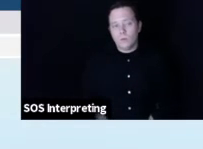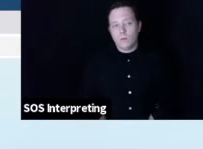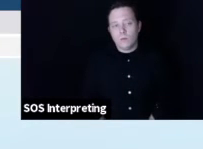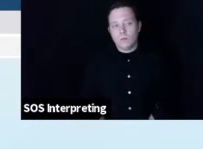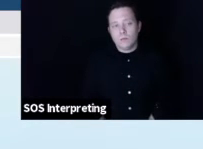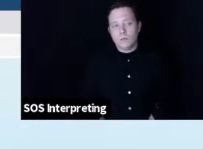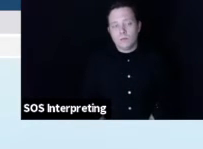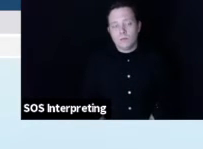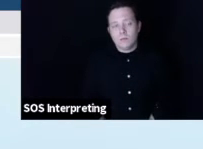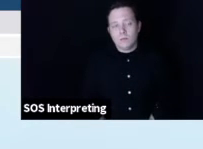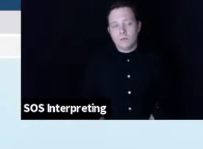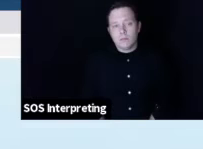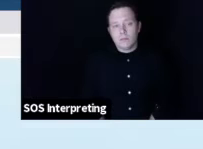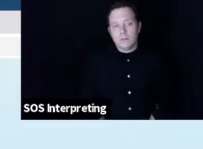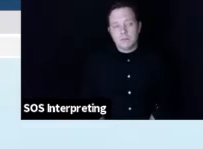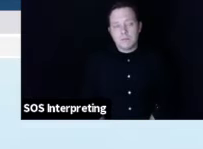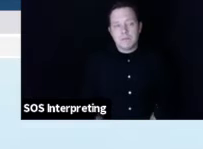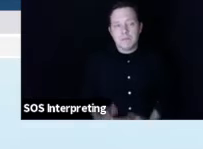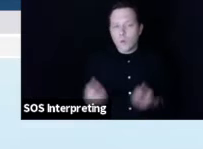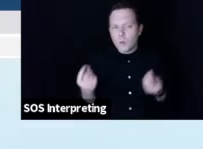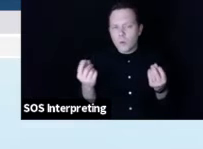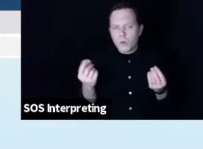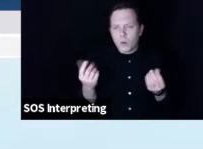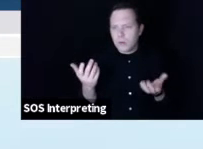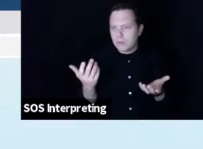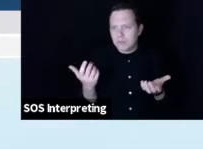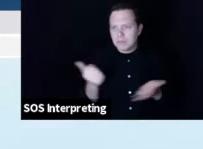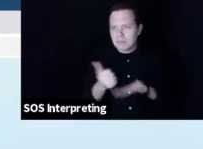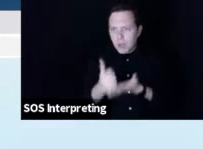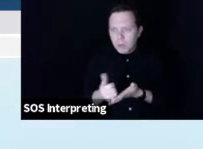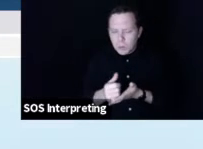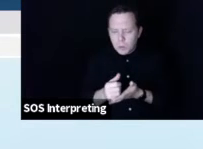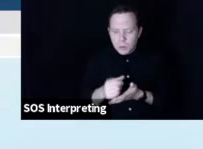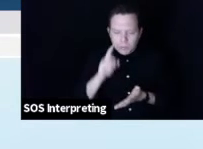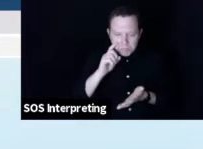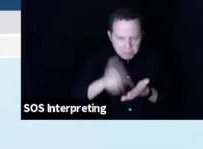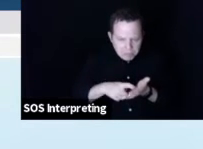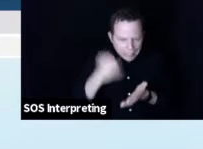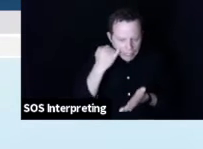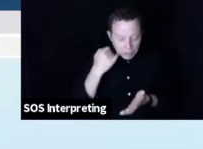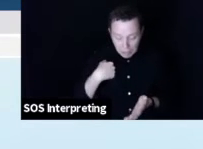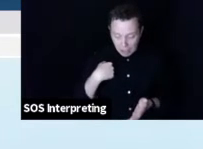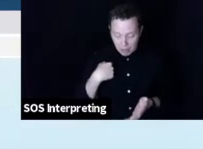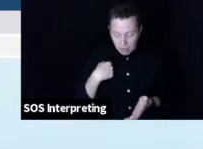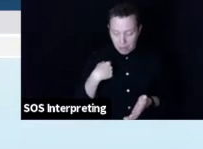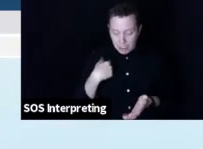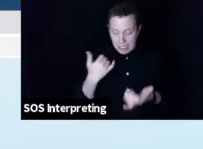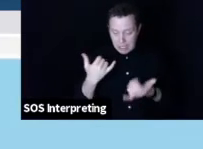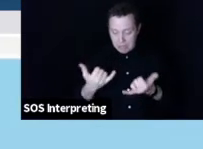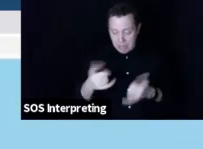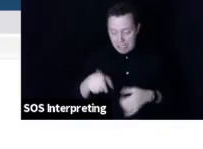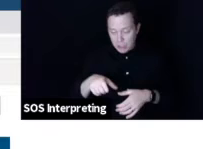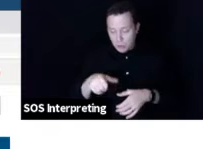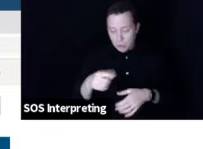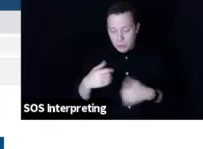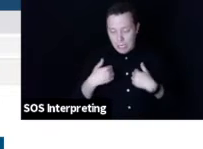these might help you figure out, do you need to get a hearing test? There's a pet allergy quiz. I